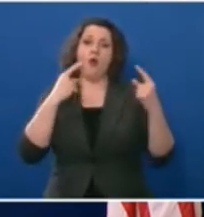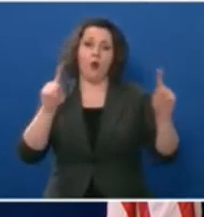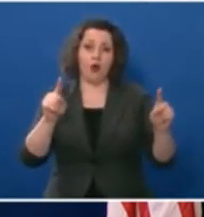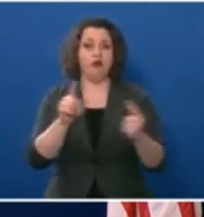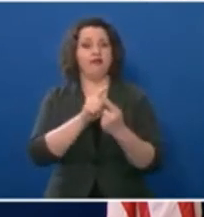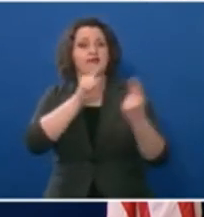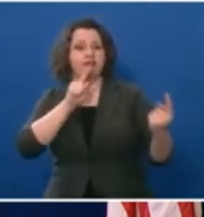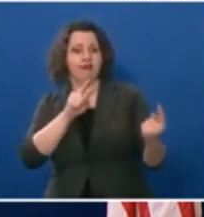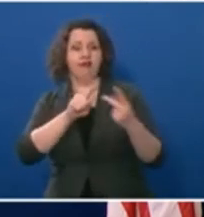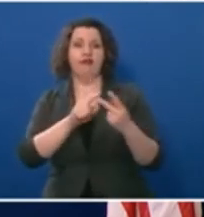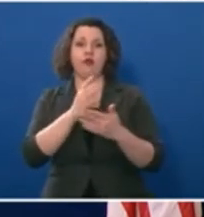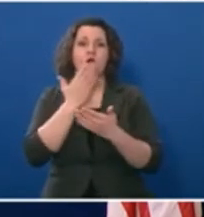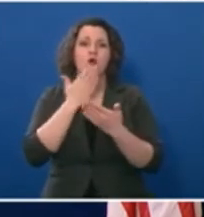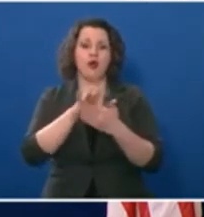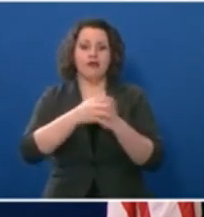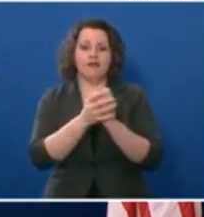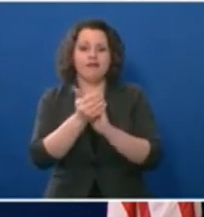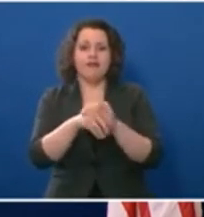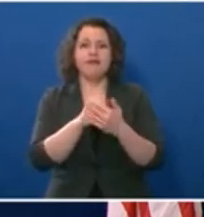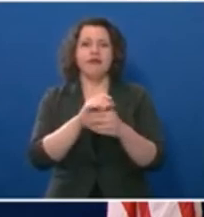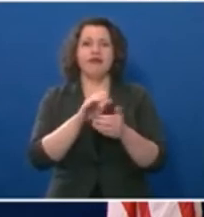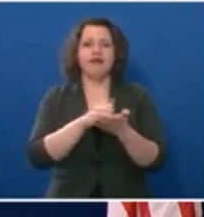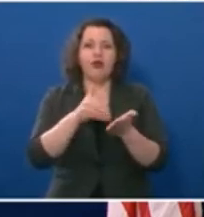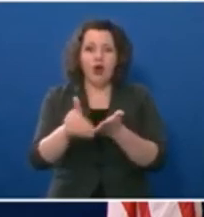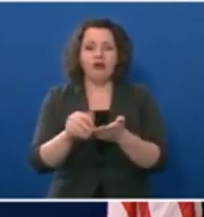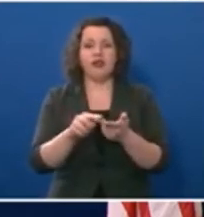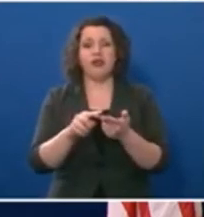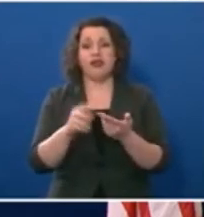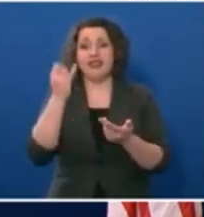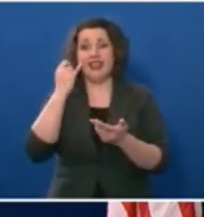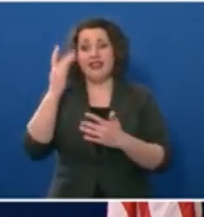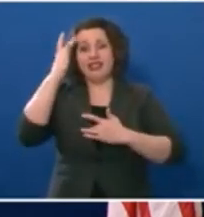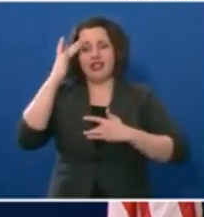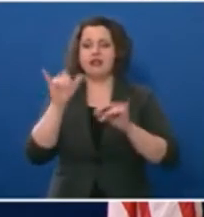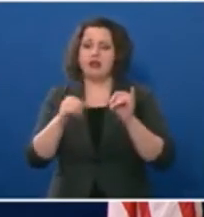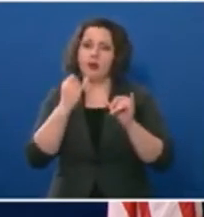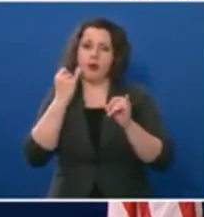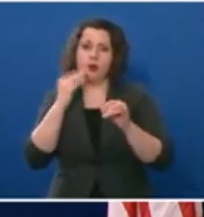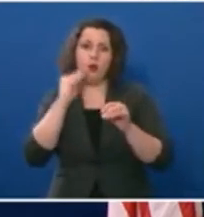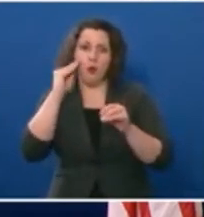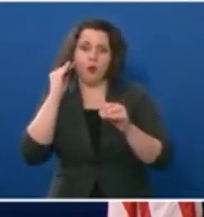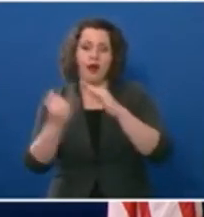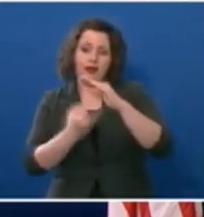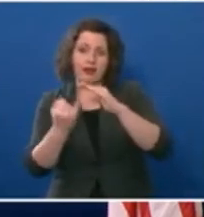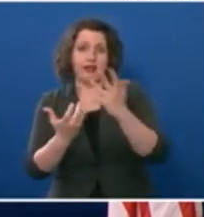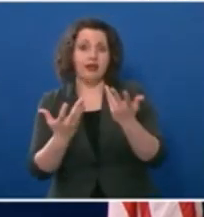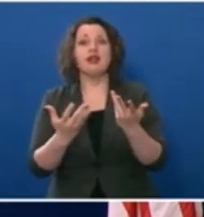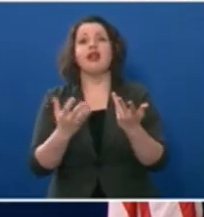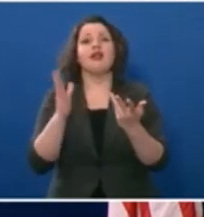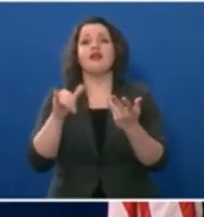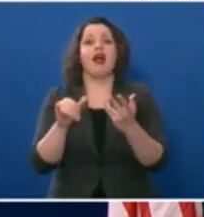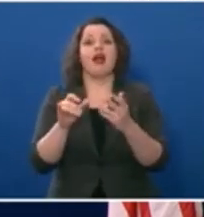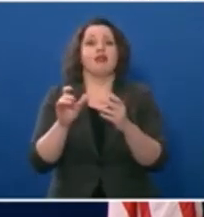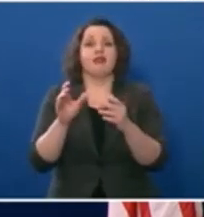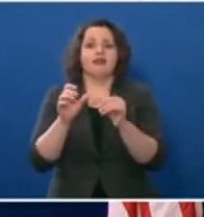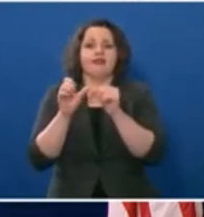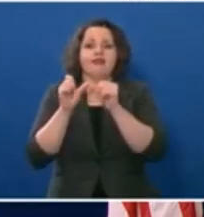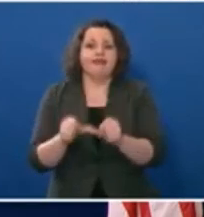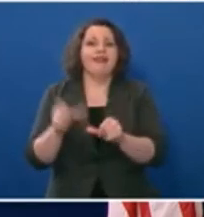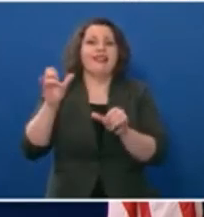good hygiene, wash your hands often, isolate if you're sick, and which has been consistent and not changed the entire